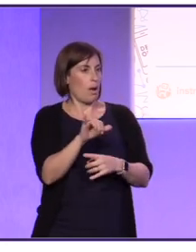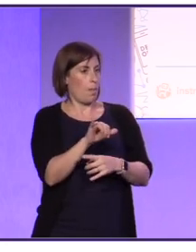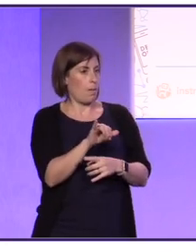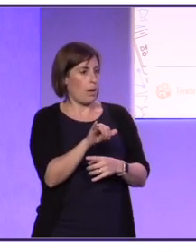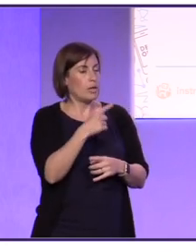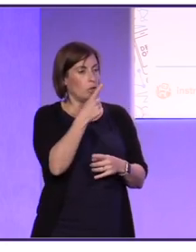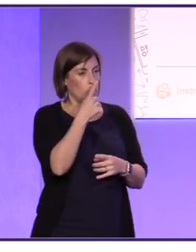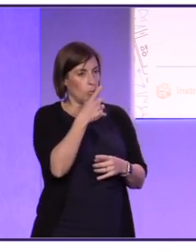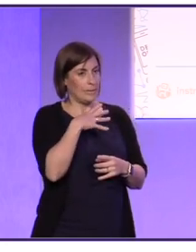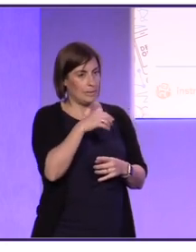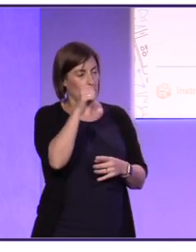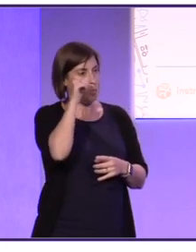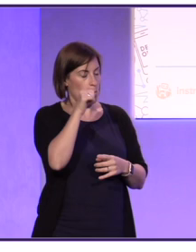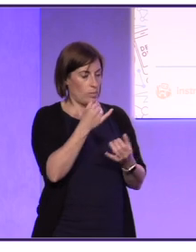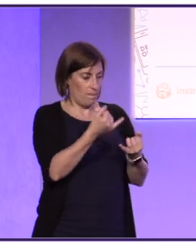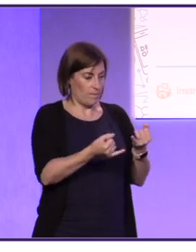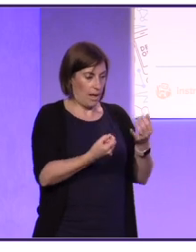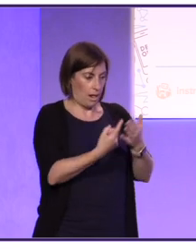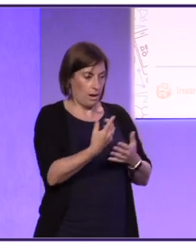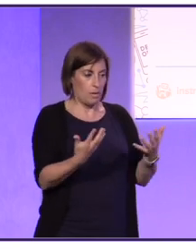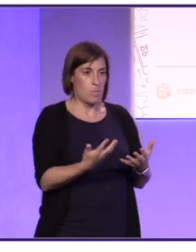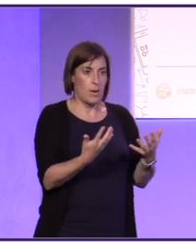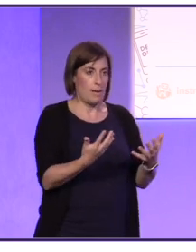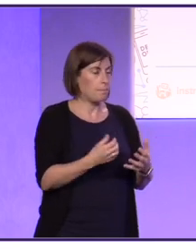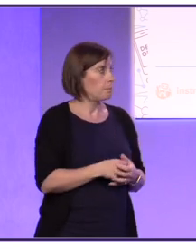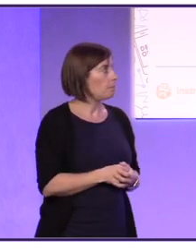able to understand where your failures are happening.